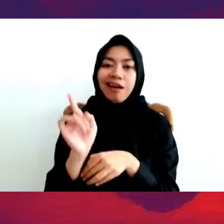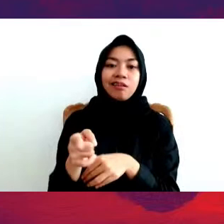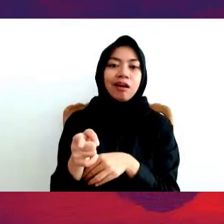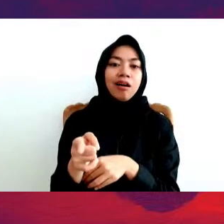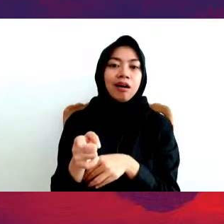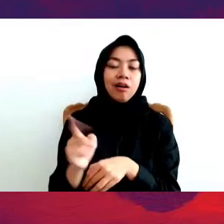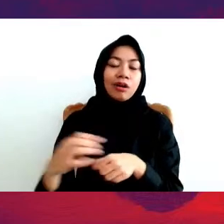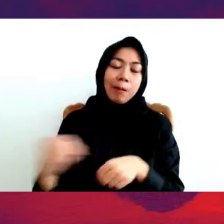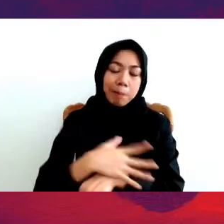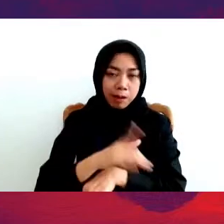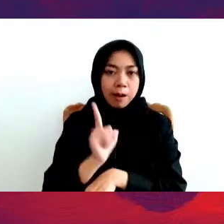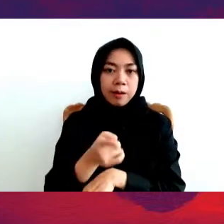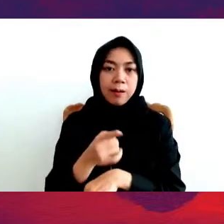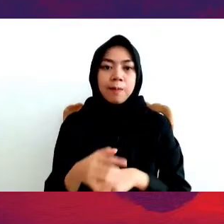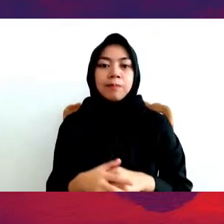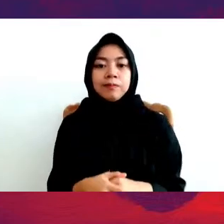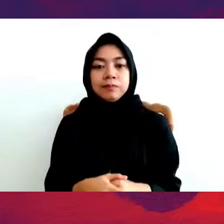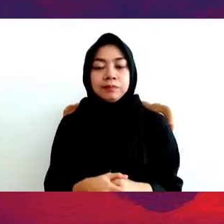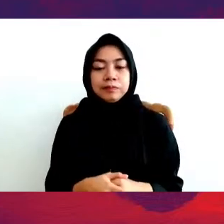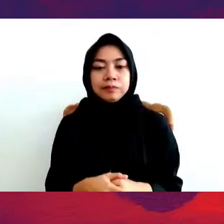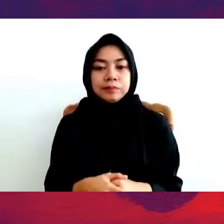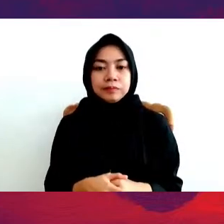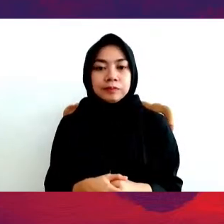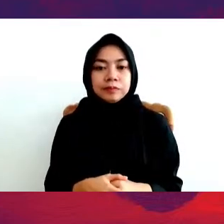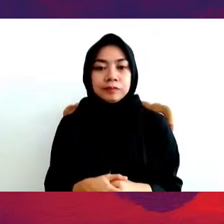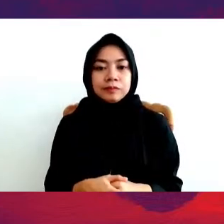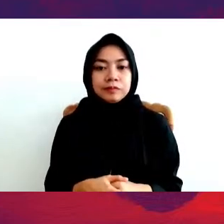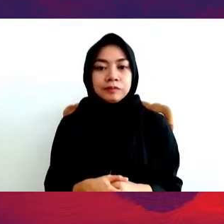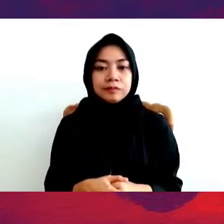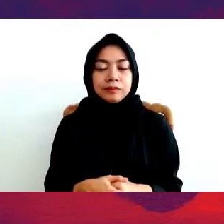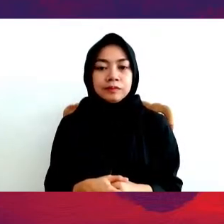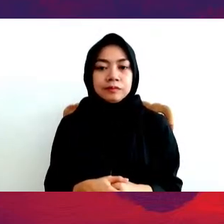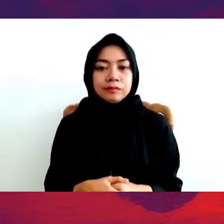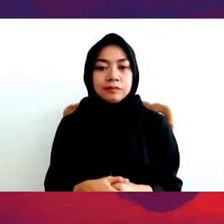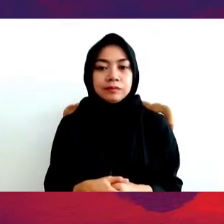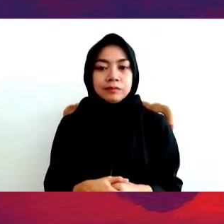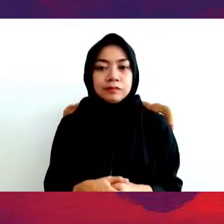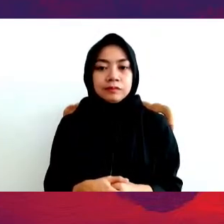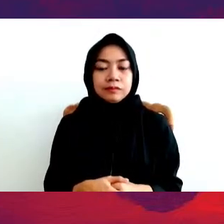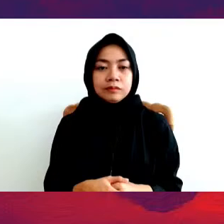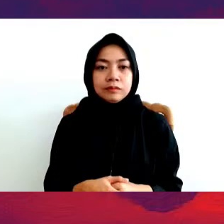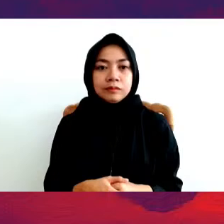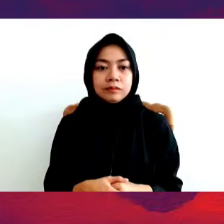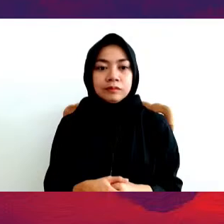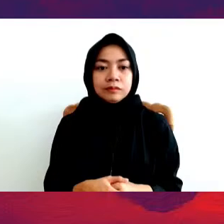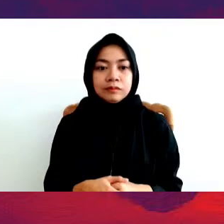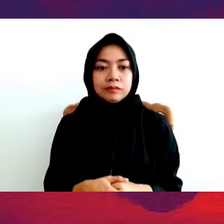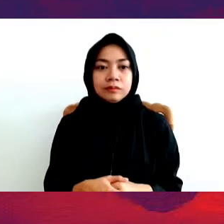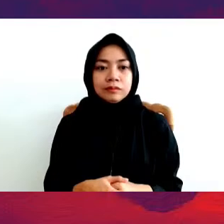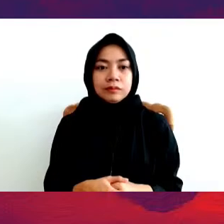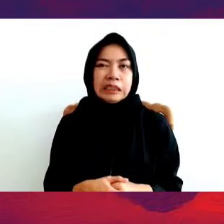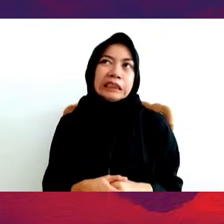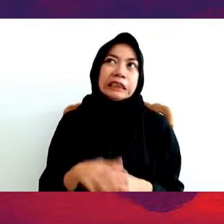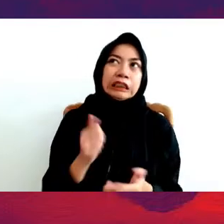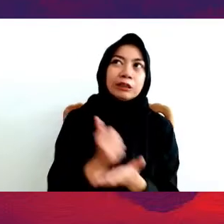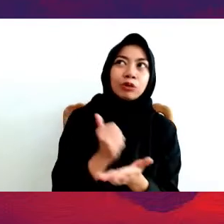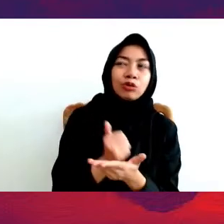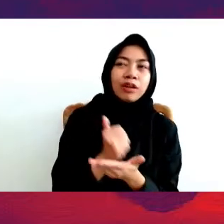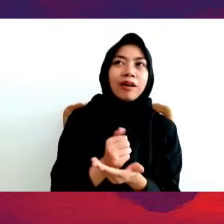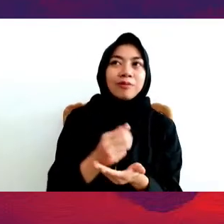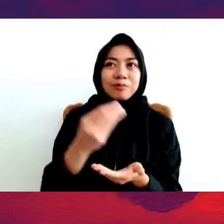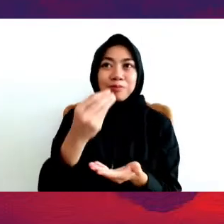We see that it is actually the food insecurity is on moderate to severe